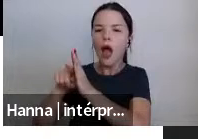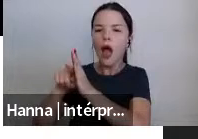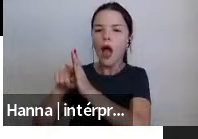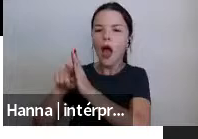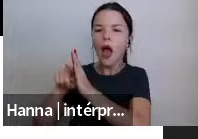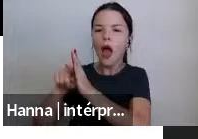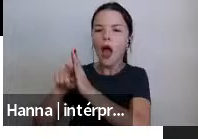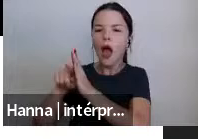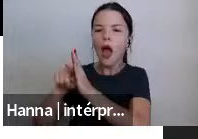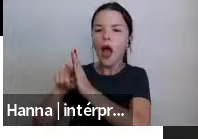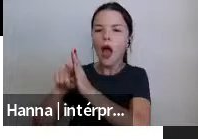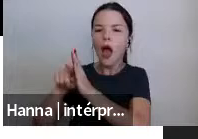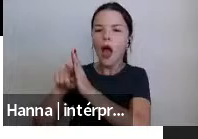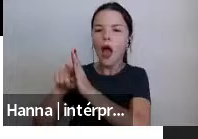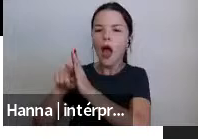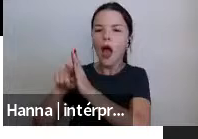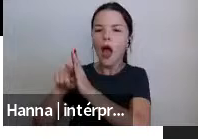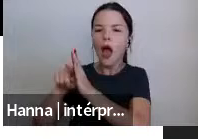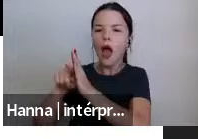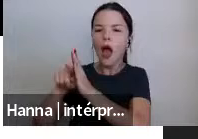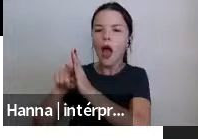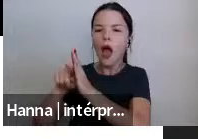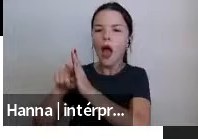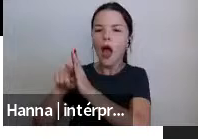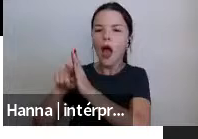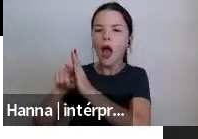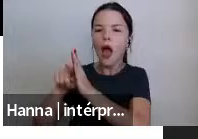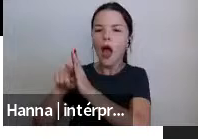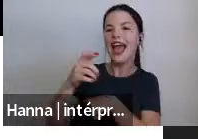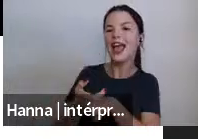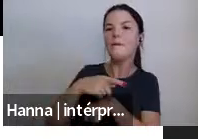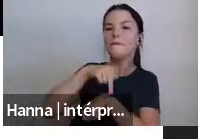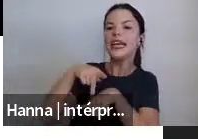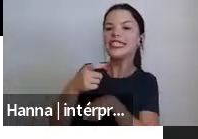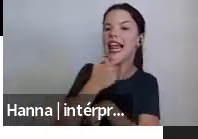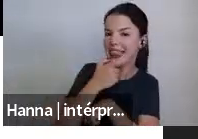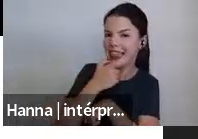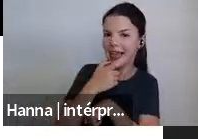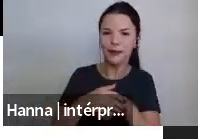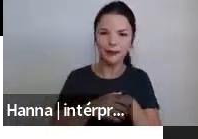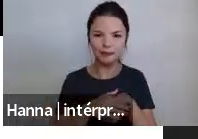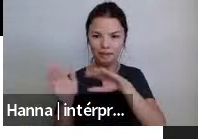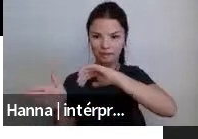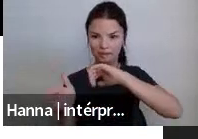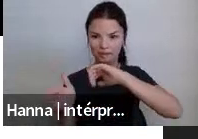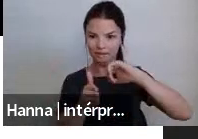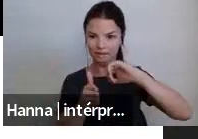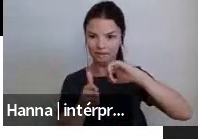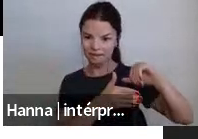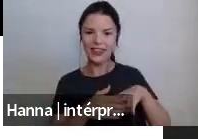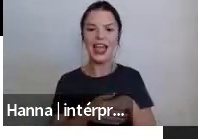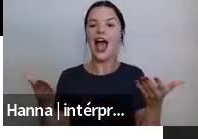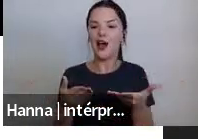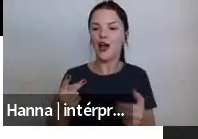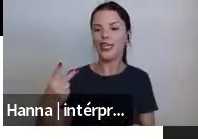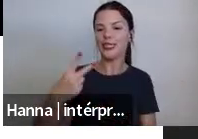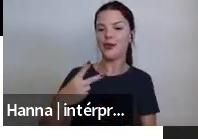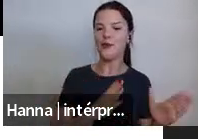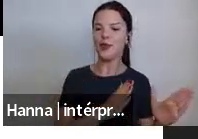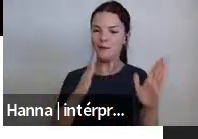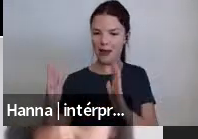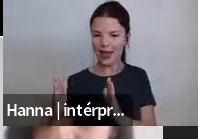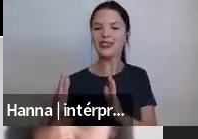Okay, so that was the first type of this talk. Let's move on the second part, as I mentioned.